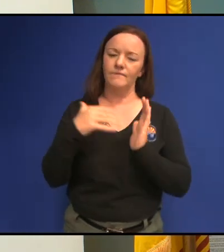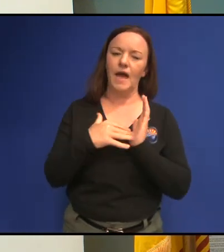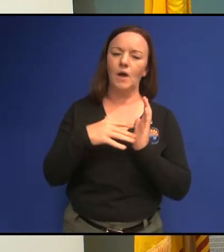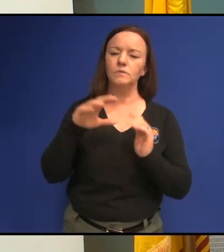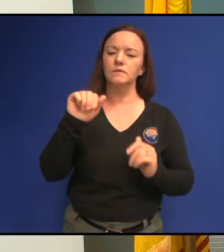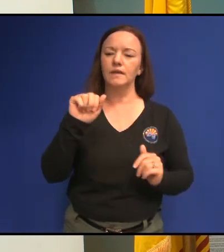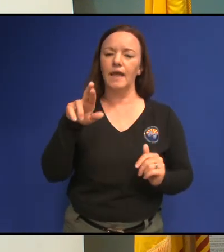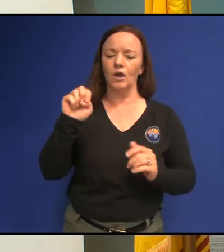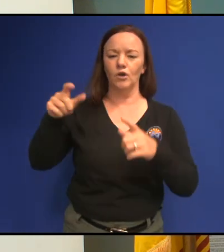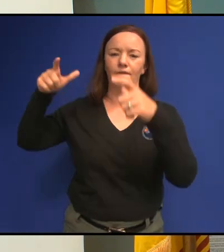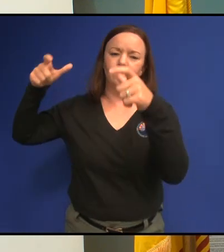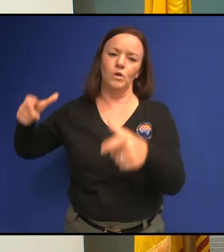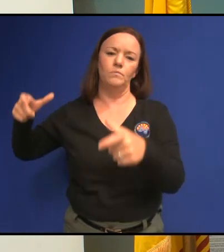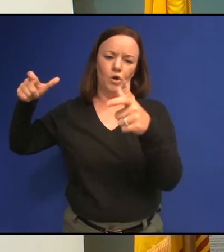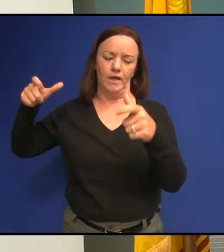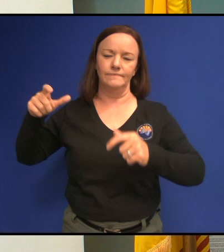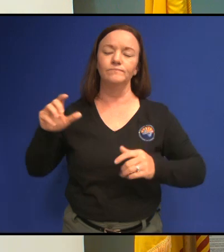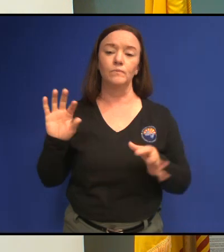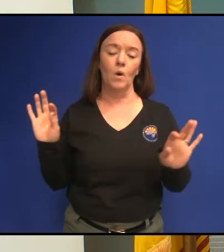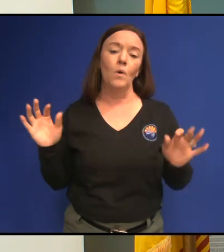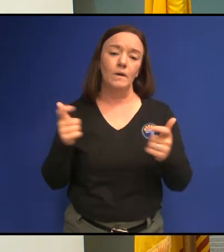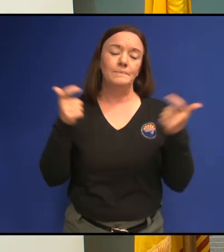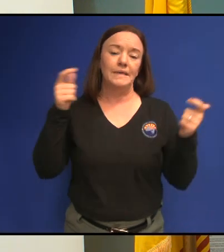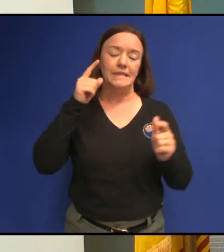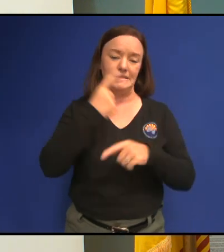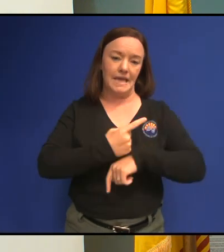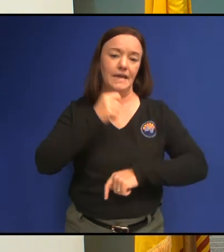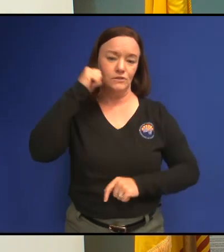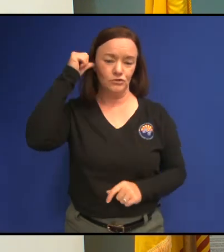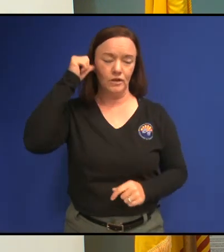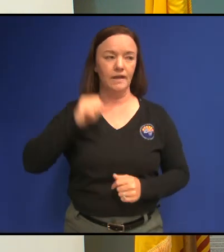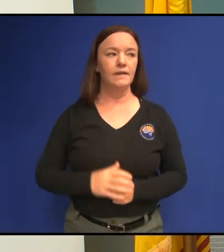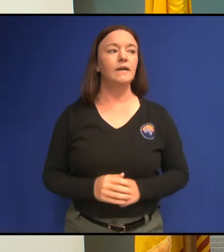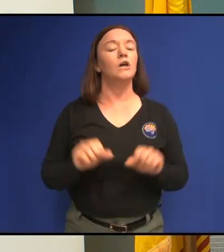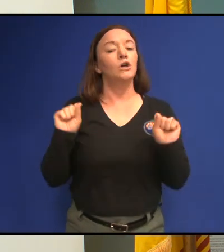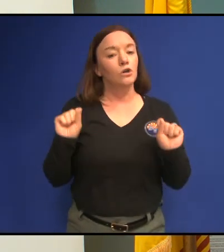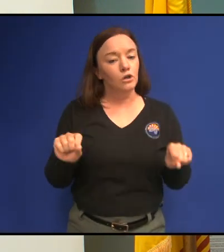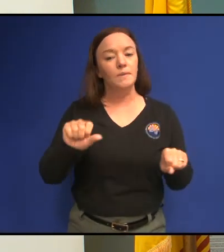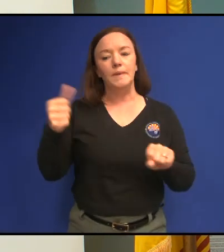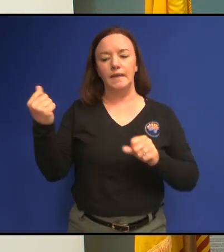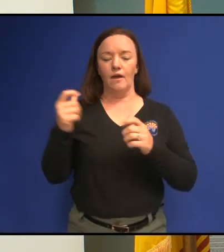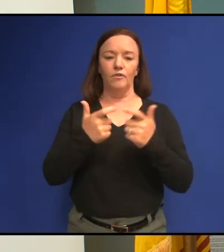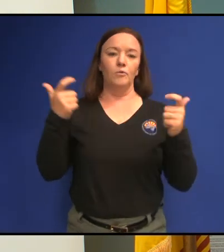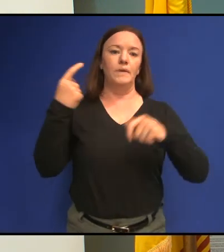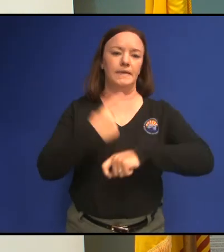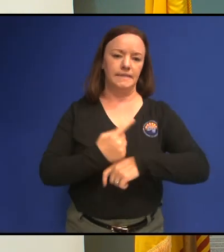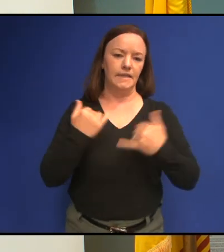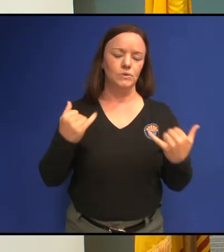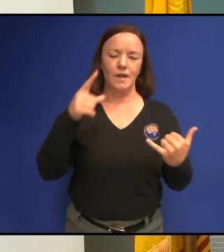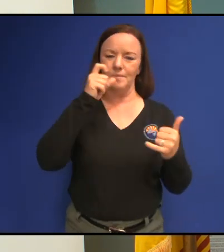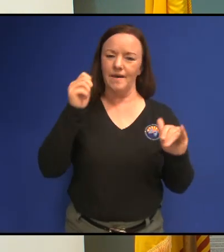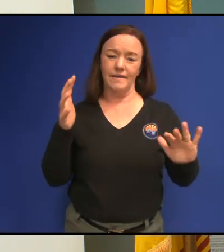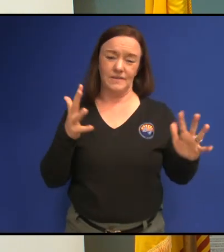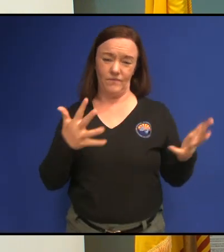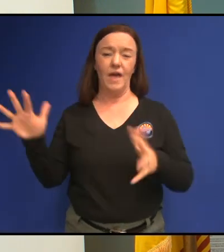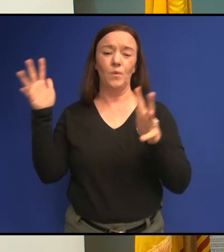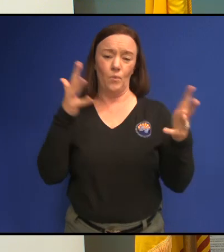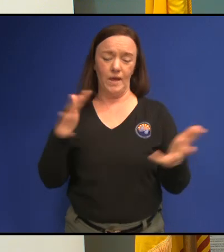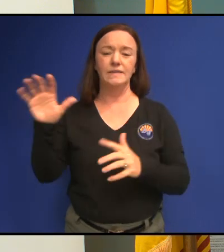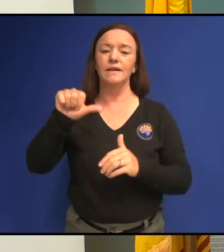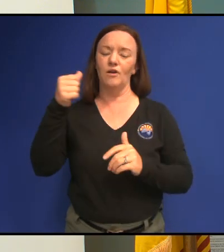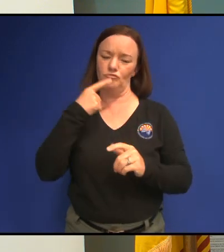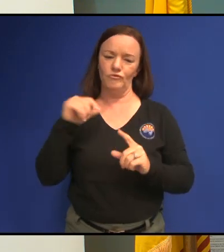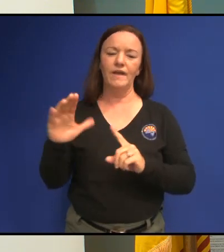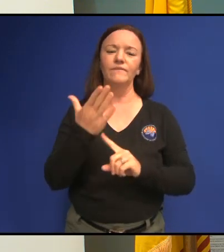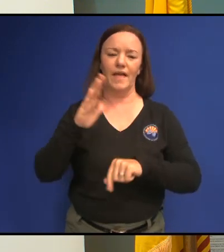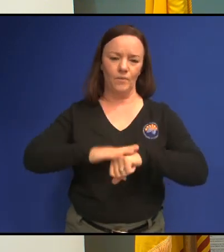pretty significant day yesterday. Could be another big day today with those winds. I mentioned before we have another red flag in